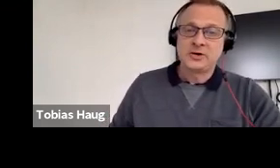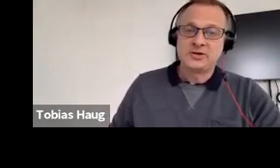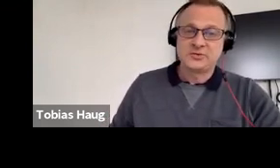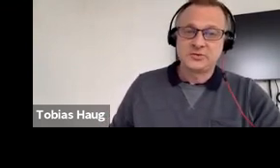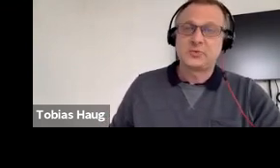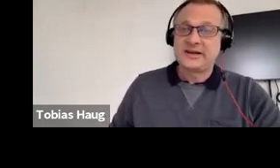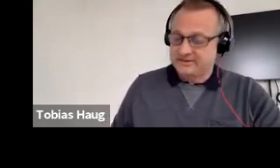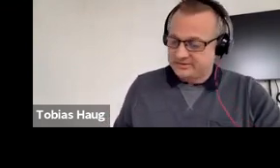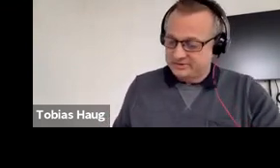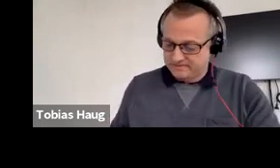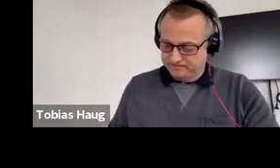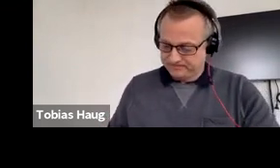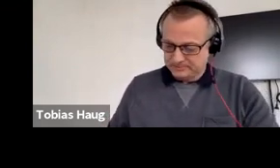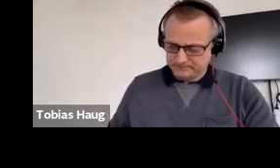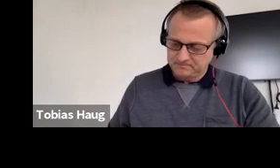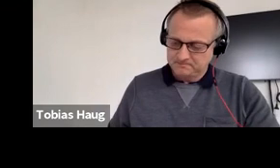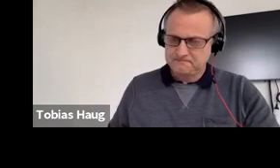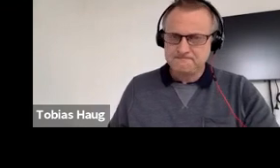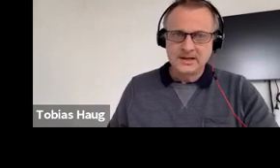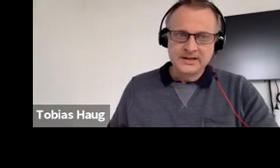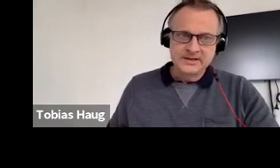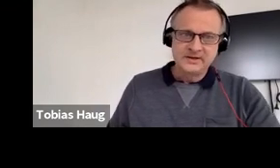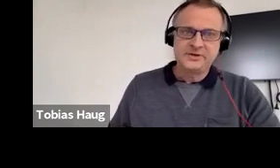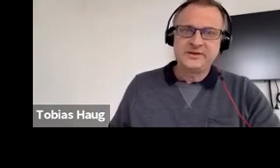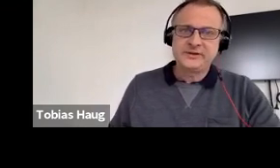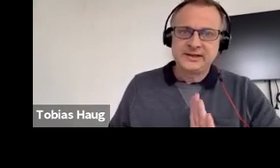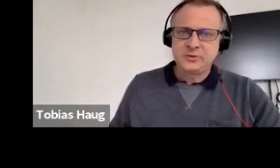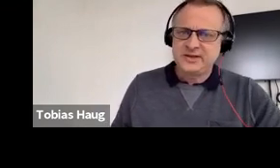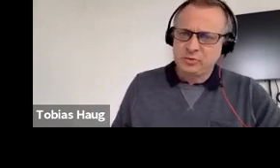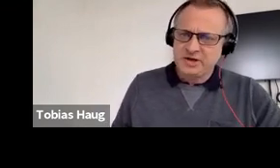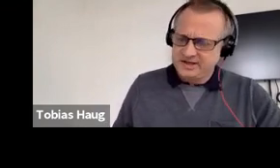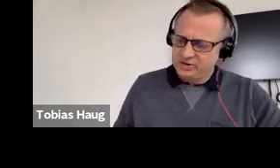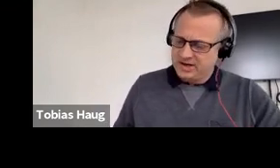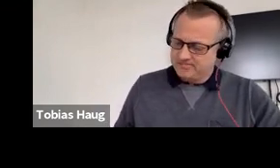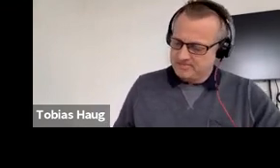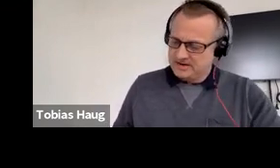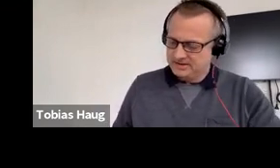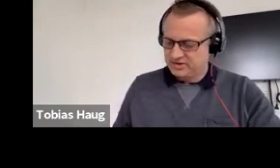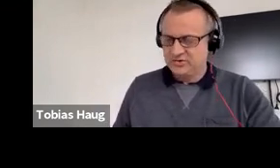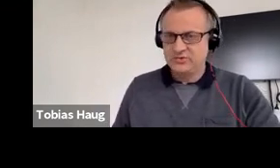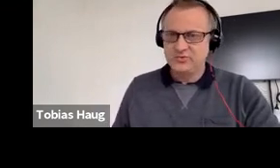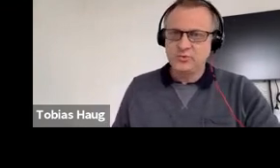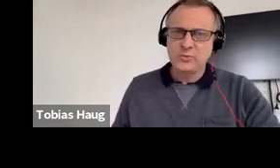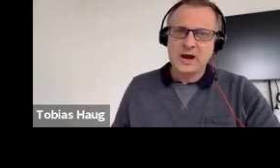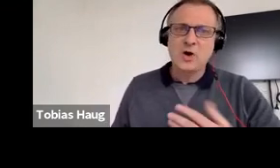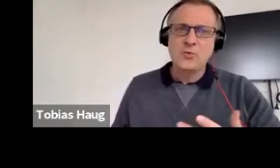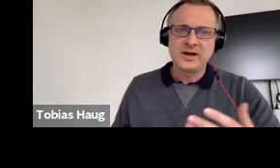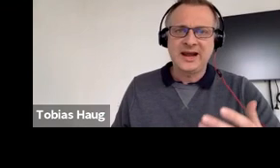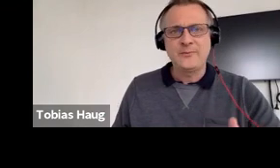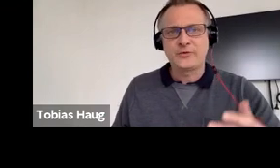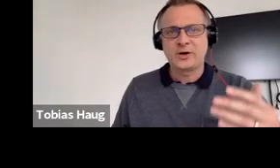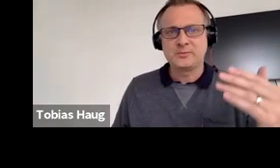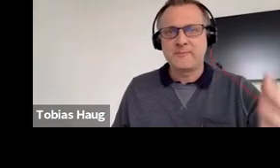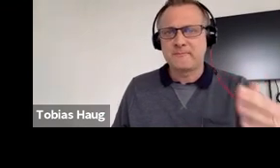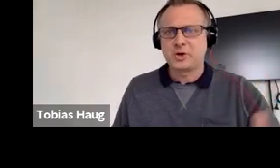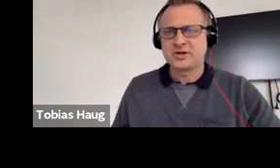in order to train the system. There were different linguistic criteria to how we